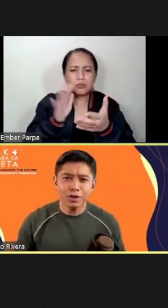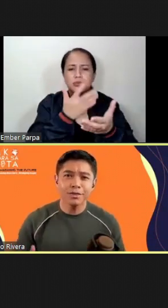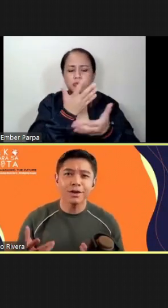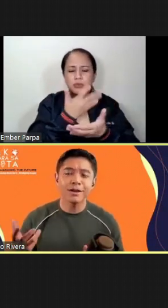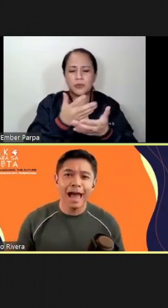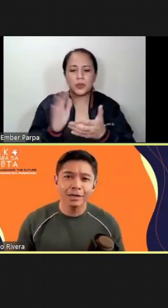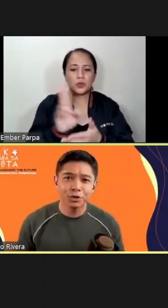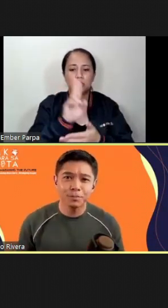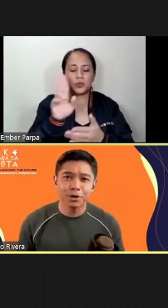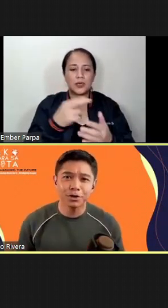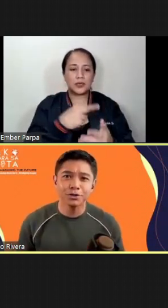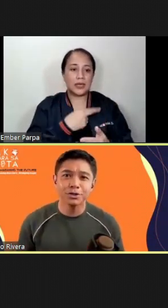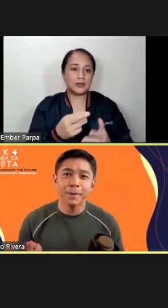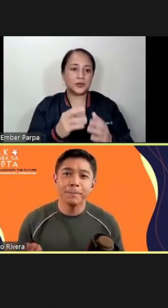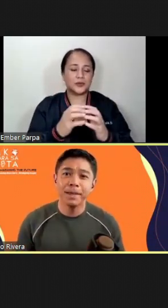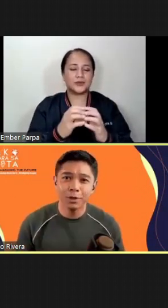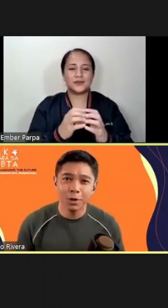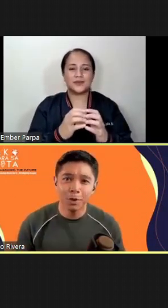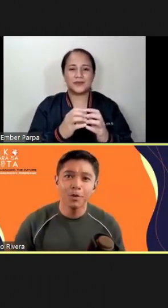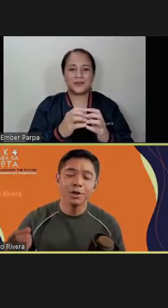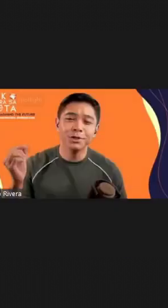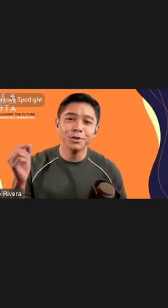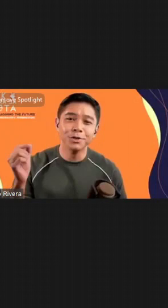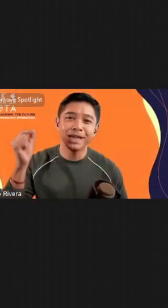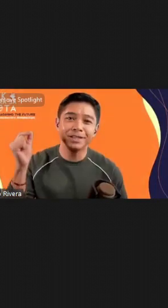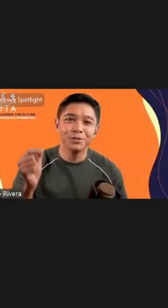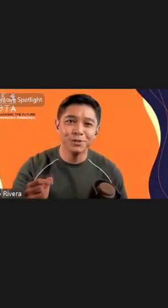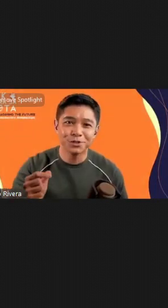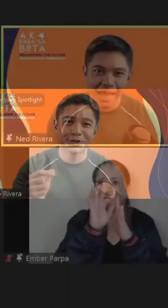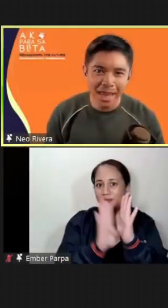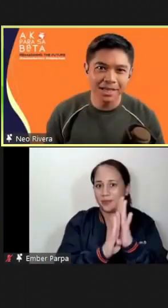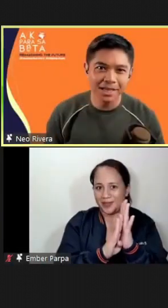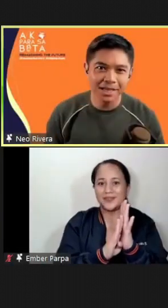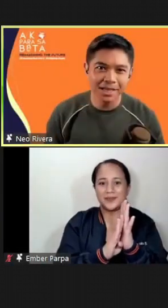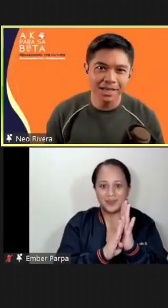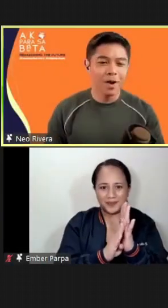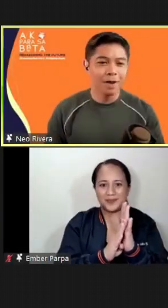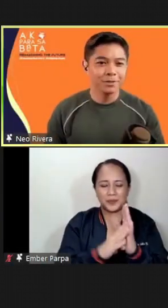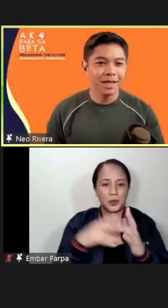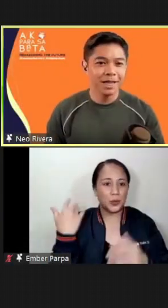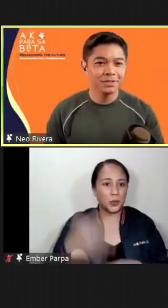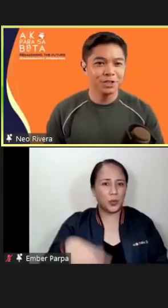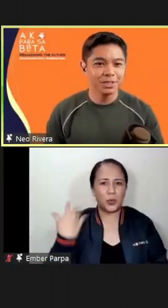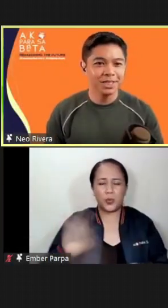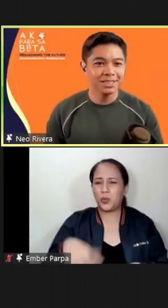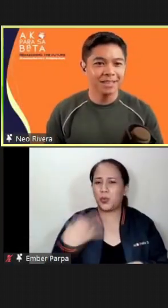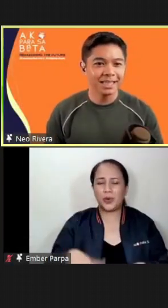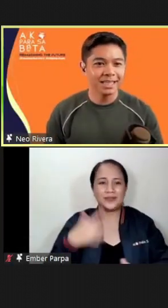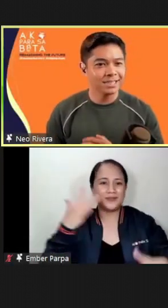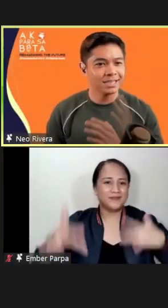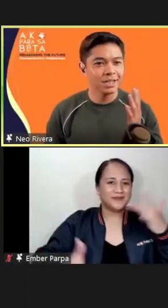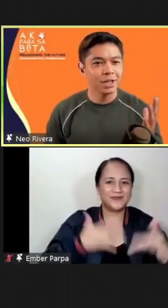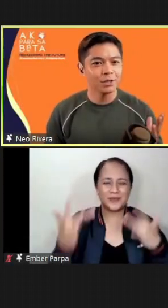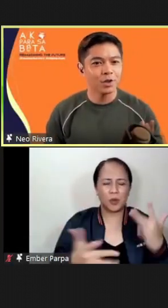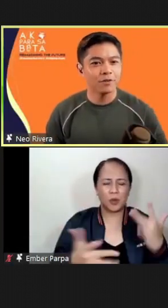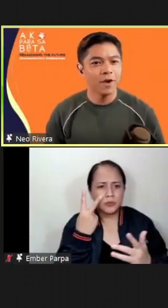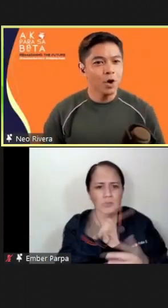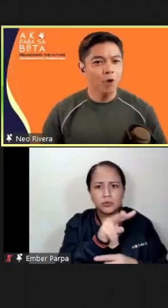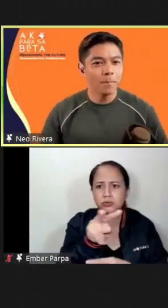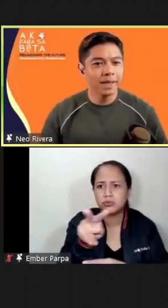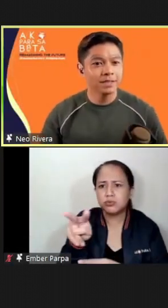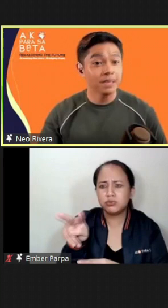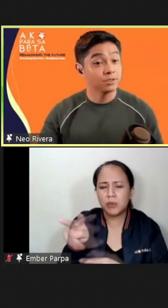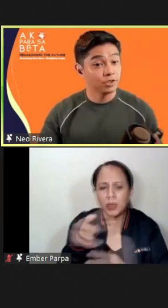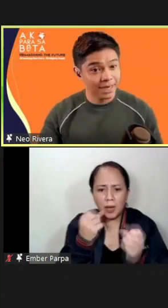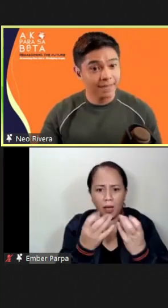use the reaction buttons below, you may do so. Wow, today is just exciting. I see a lot of